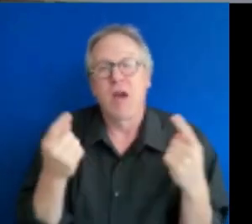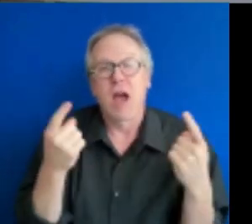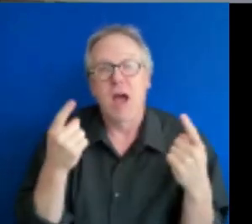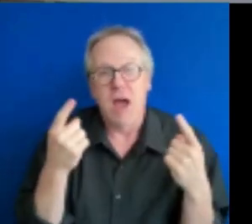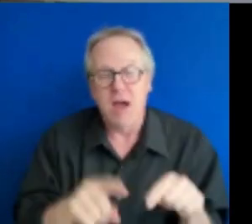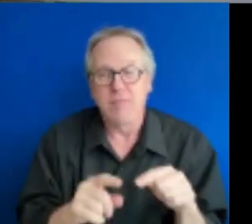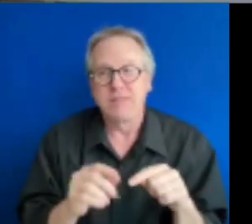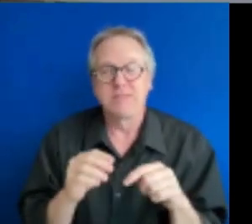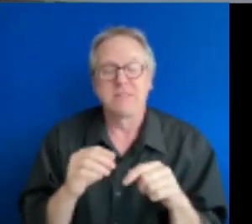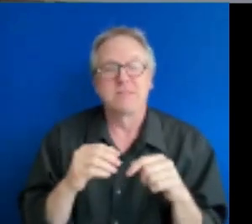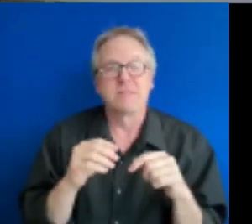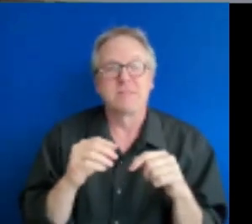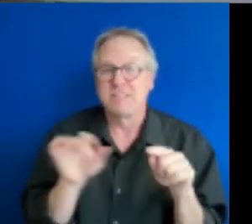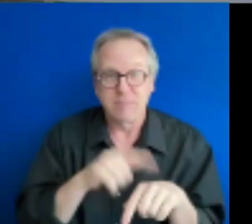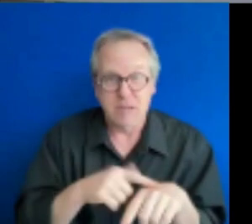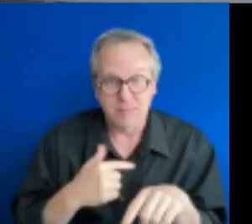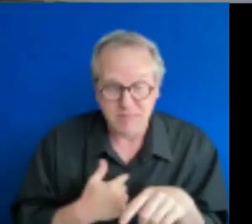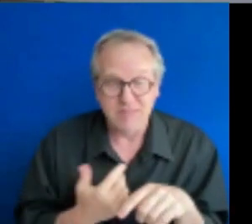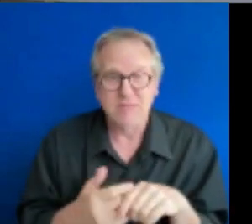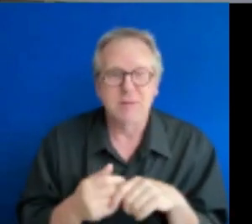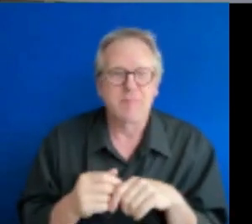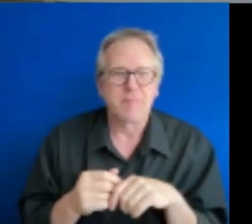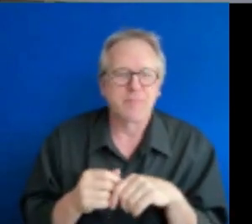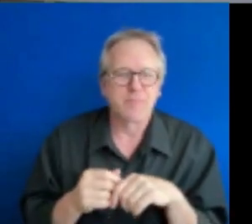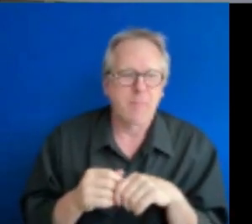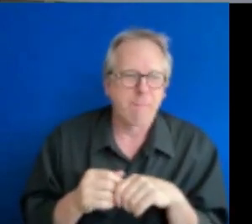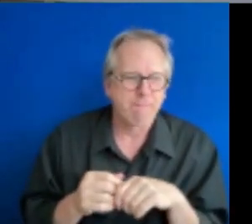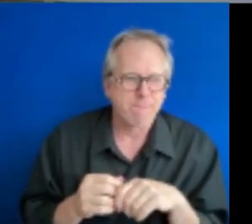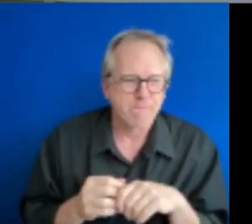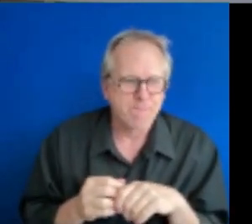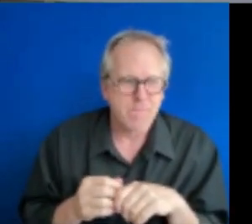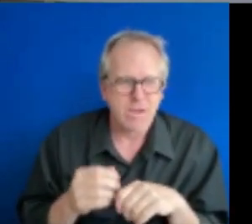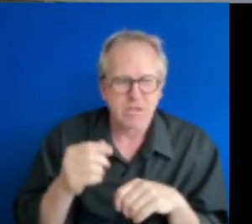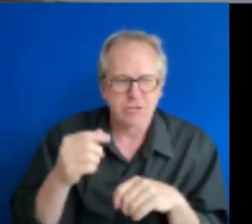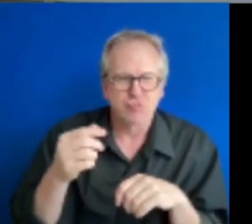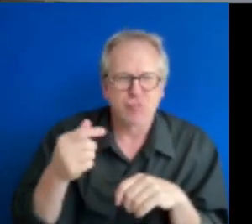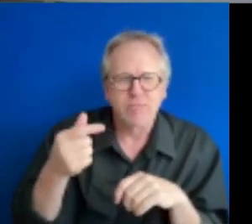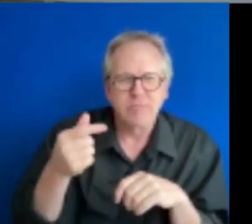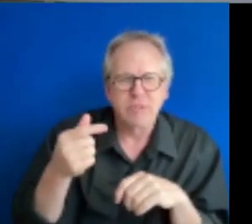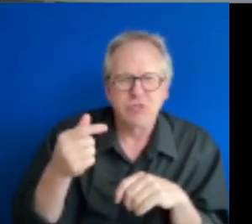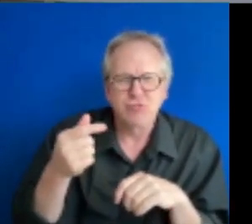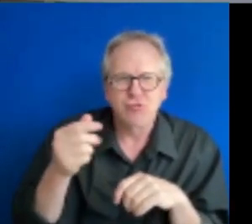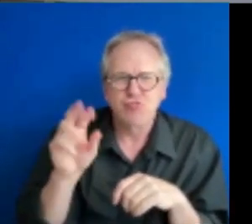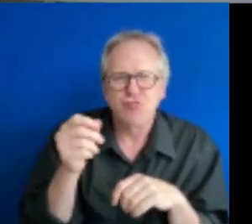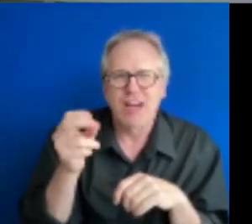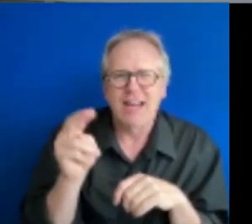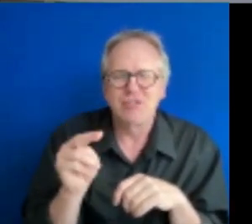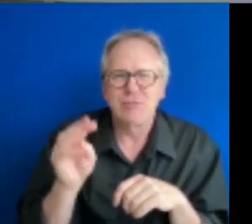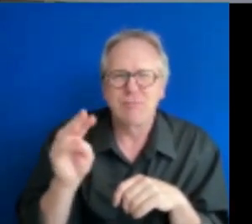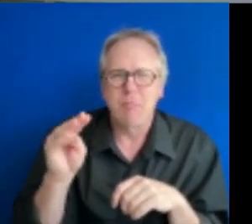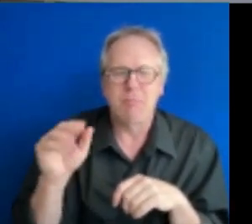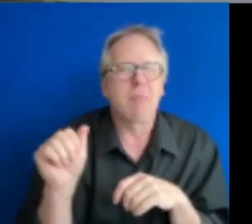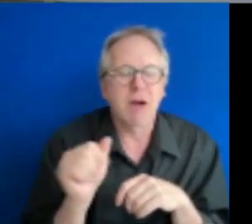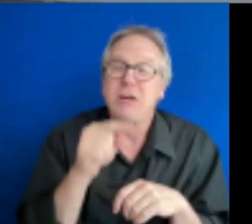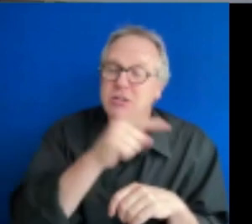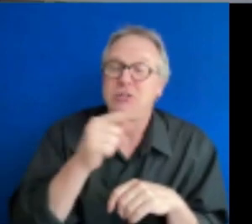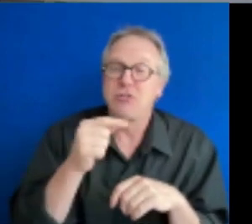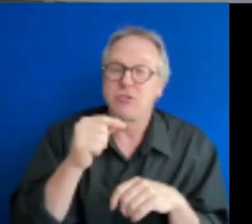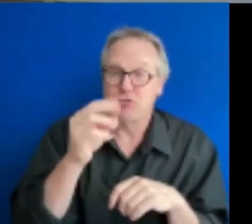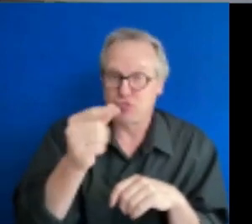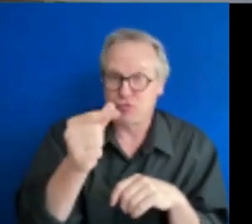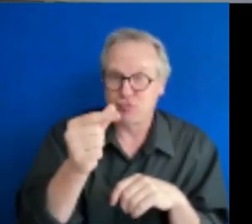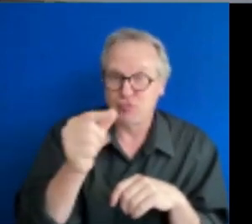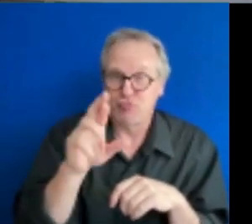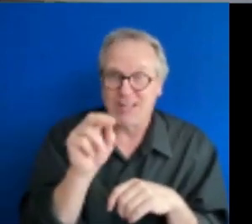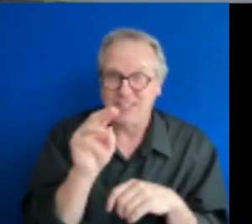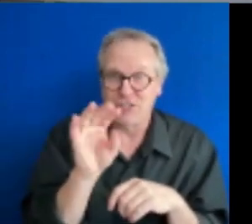time mine did, and that is held by Gretchen Ma, I believe is Gretchen's last name. And Gretchen works